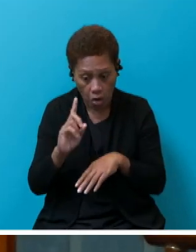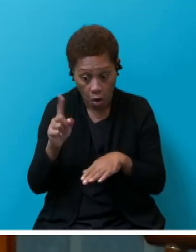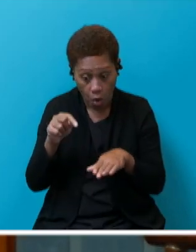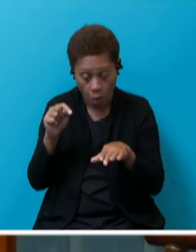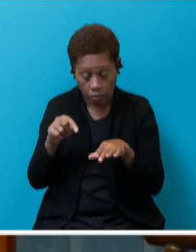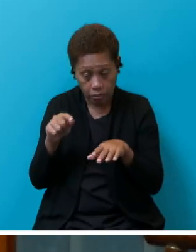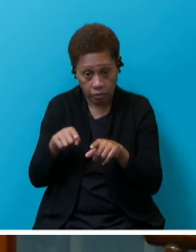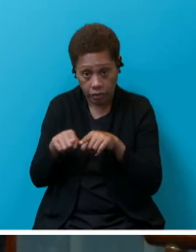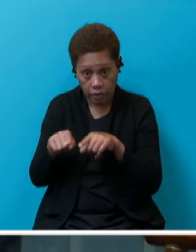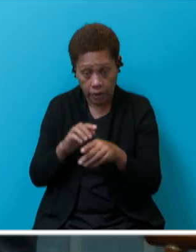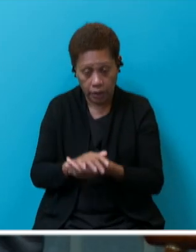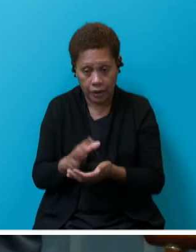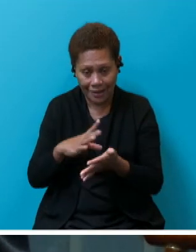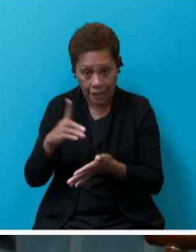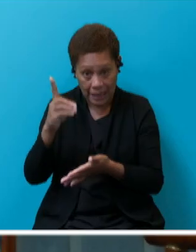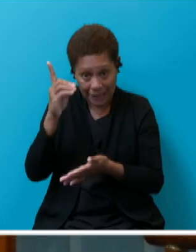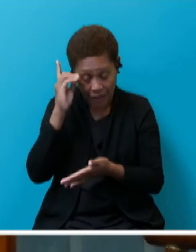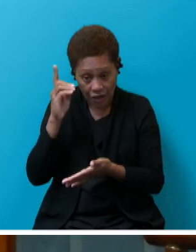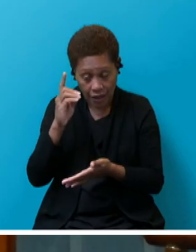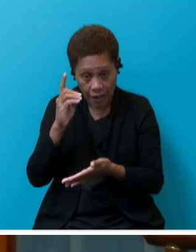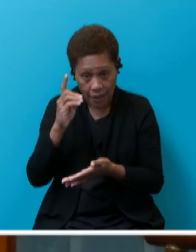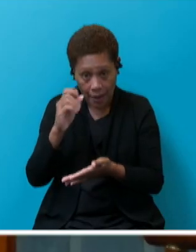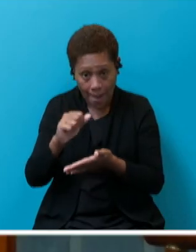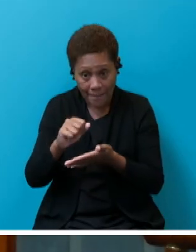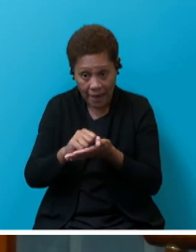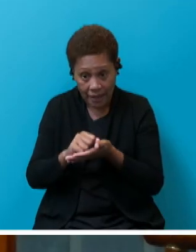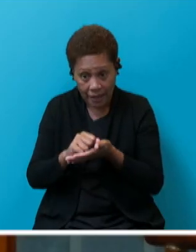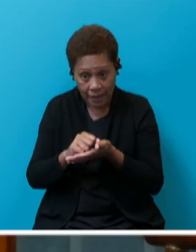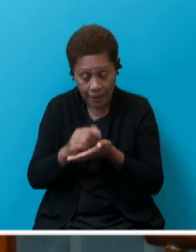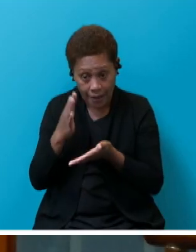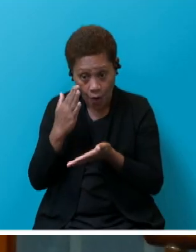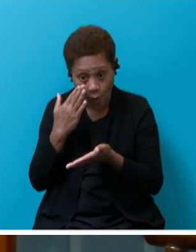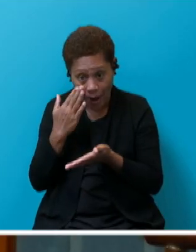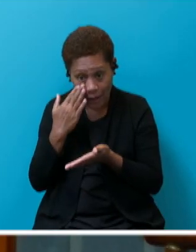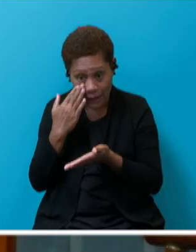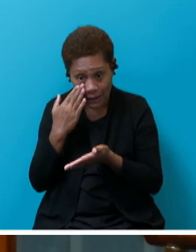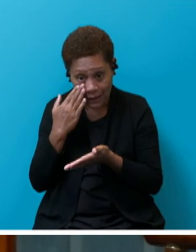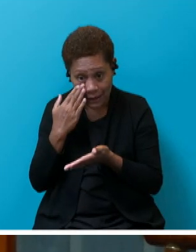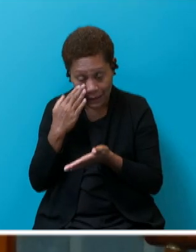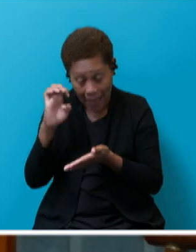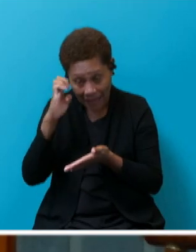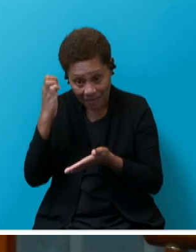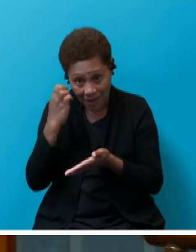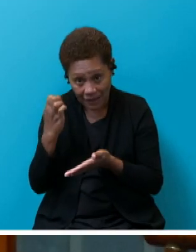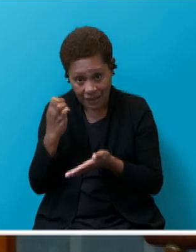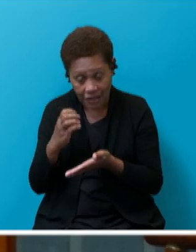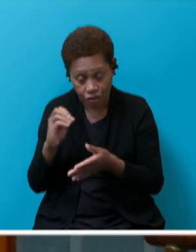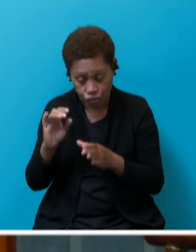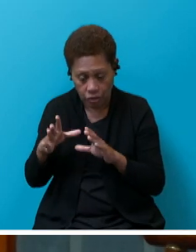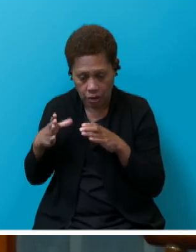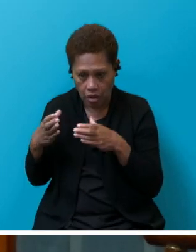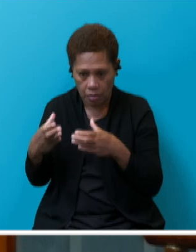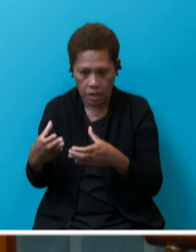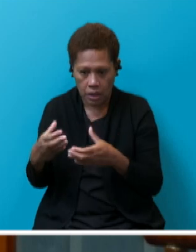education, managing expectations, and awareness. And that is why we are committed to providing the necessary